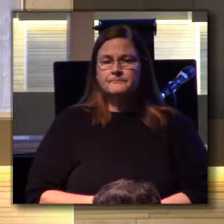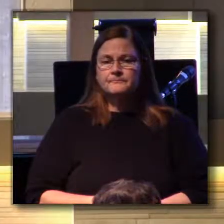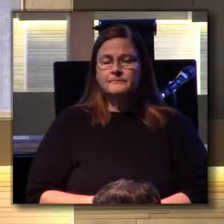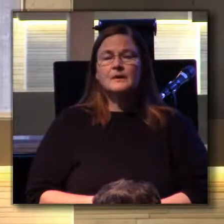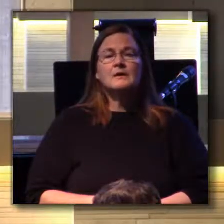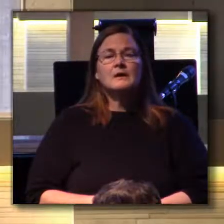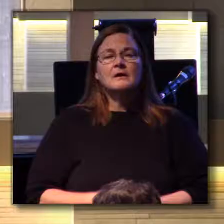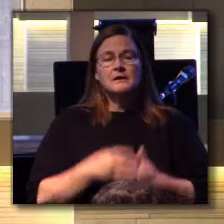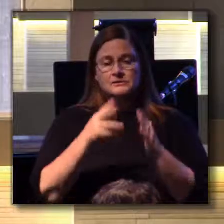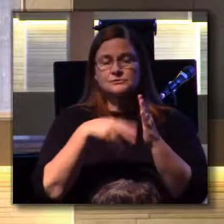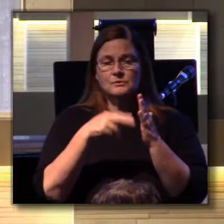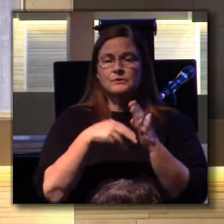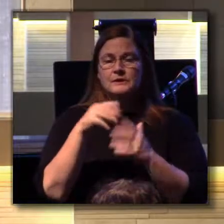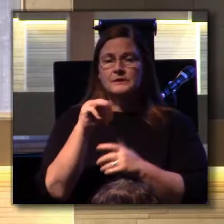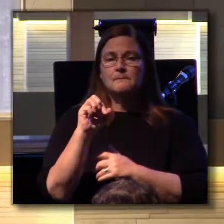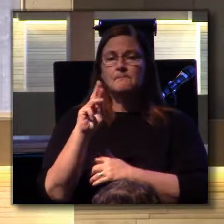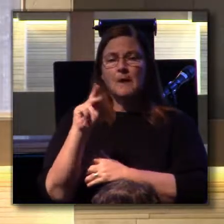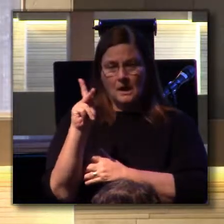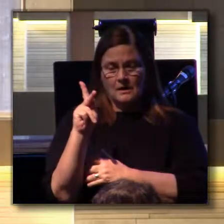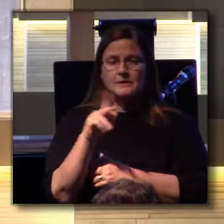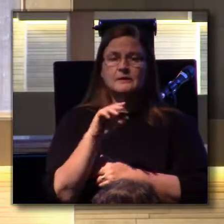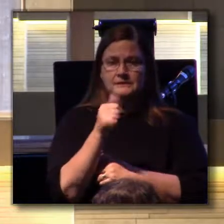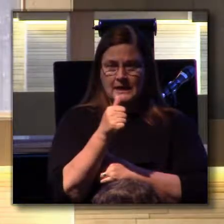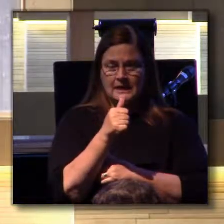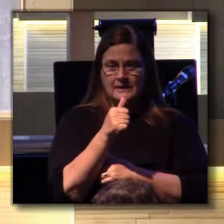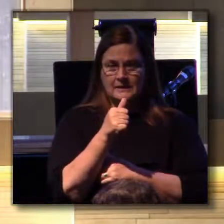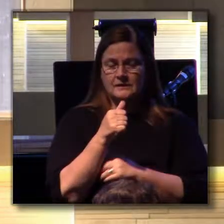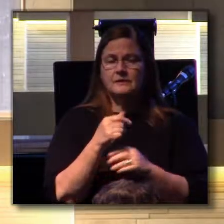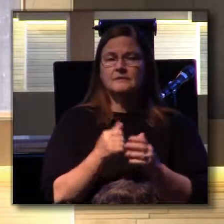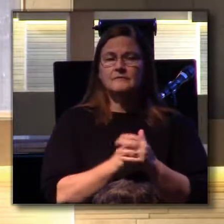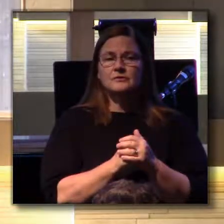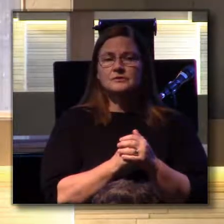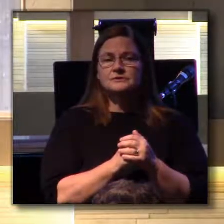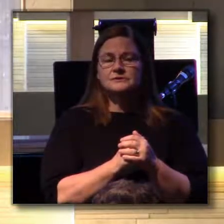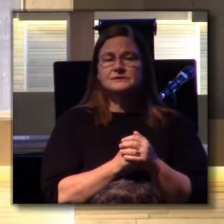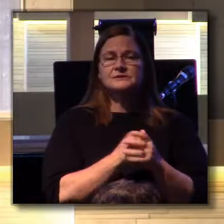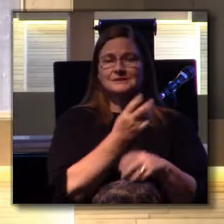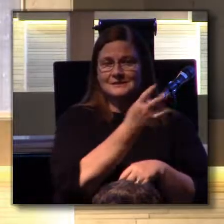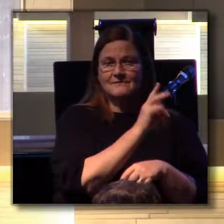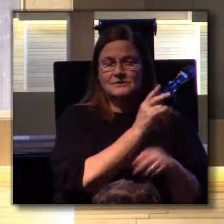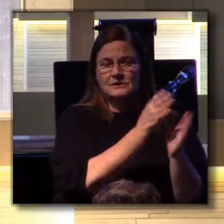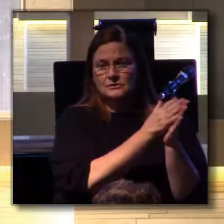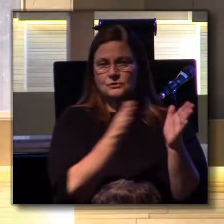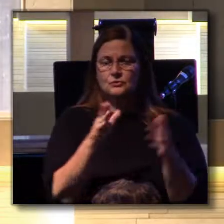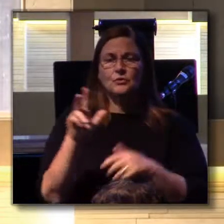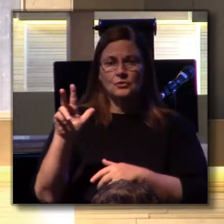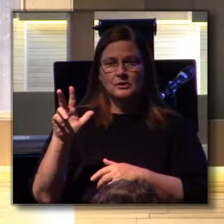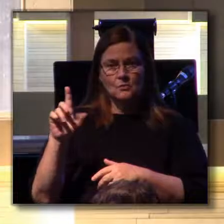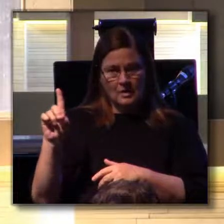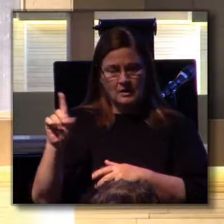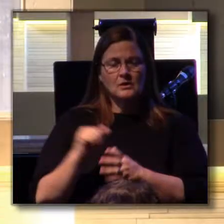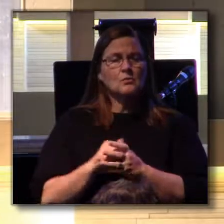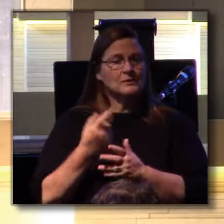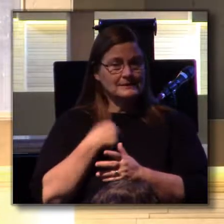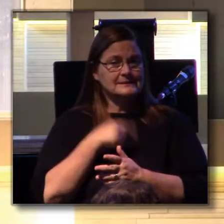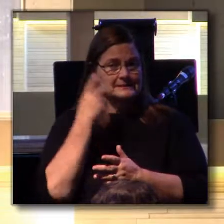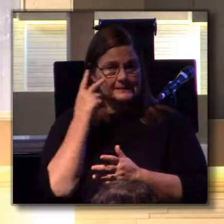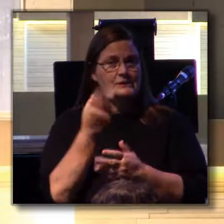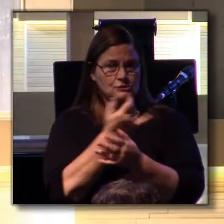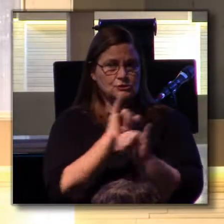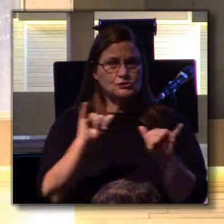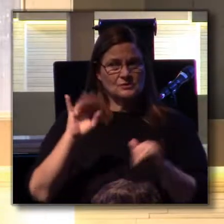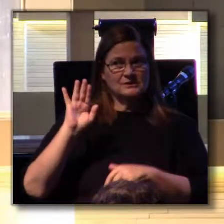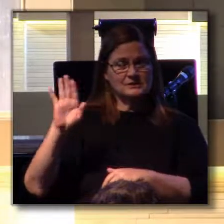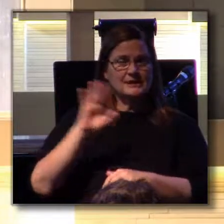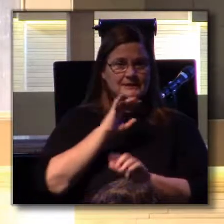10, chapter 10, verses 17 to 31, we'll see what Yeshua's answer is to this